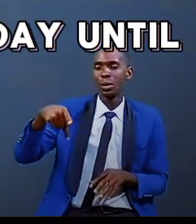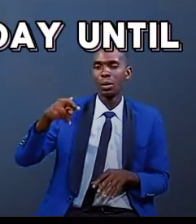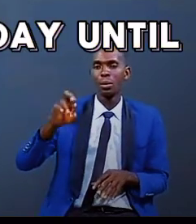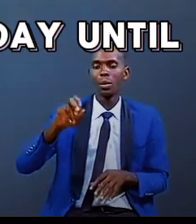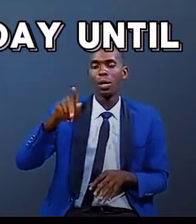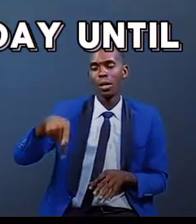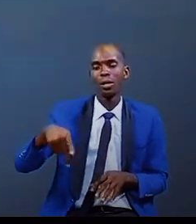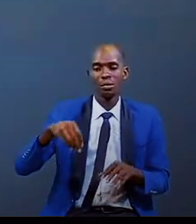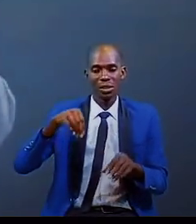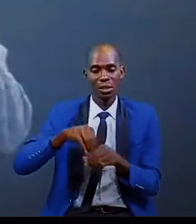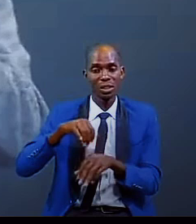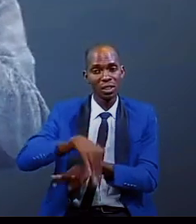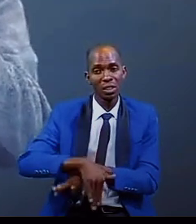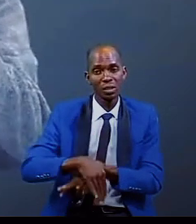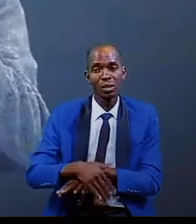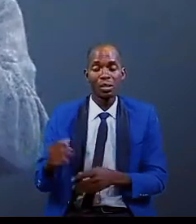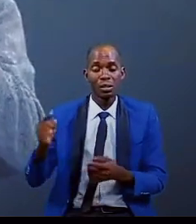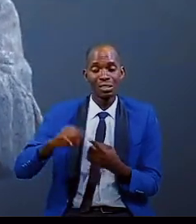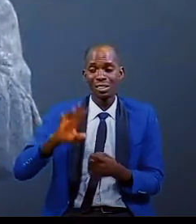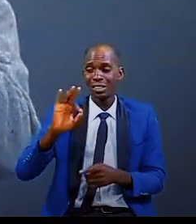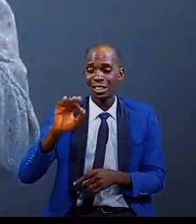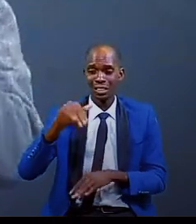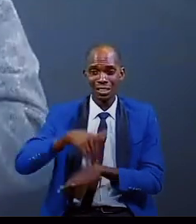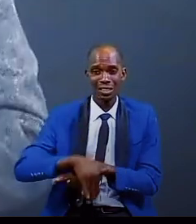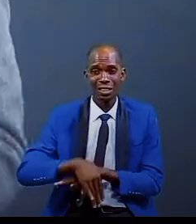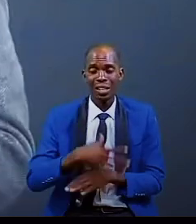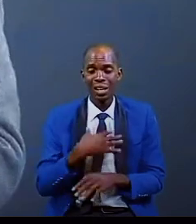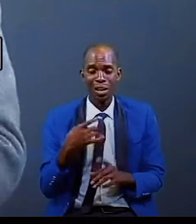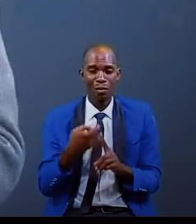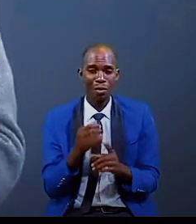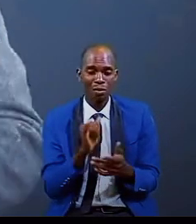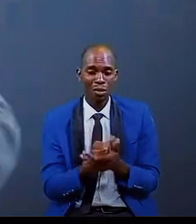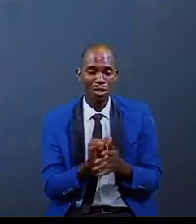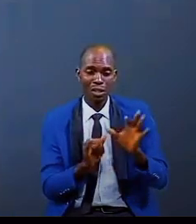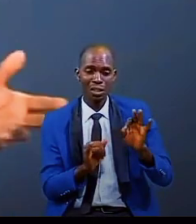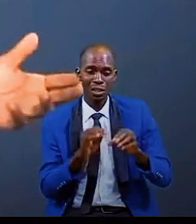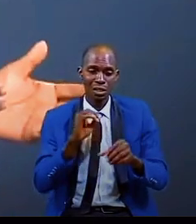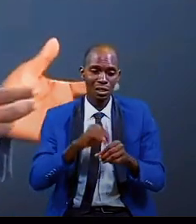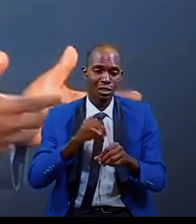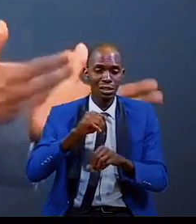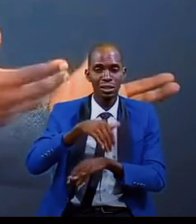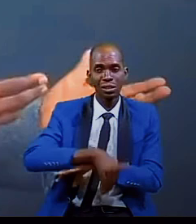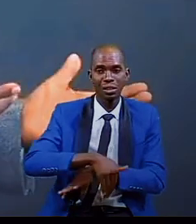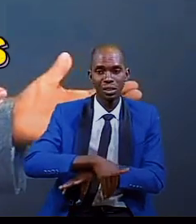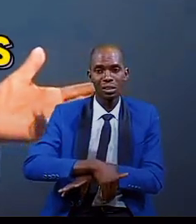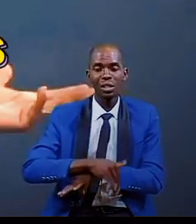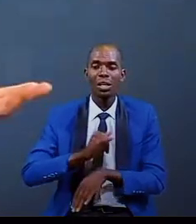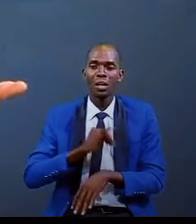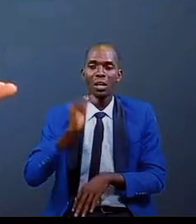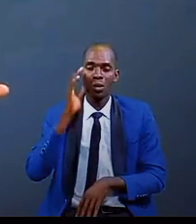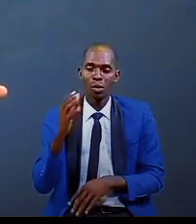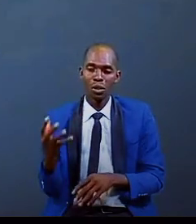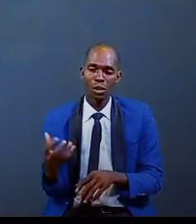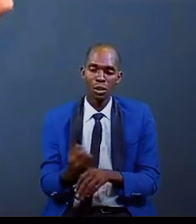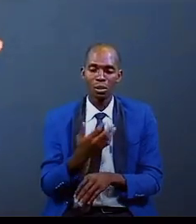until 9 o'clock. And then from that 9 p.m., I'll take my math books,